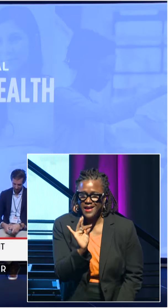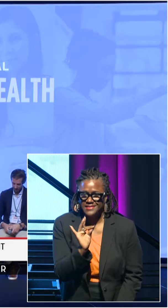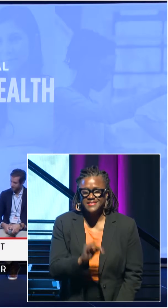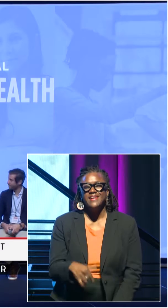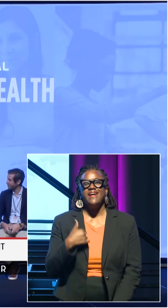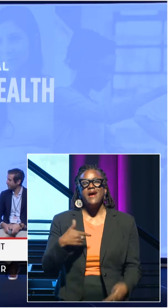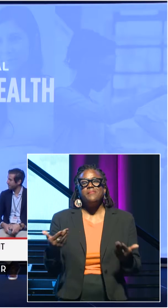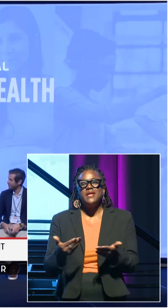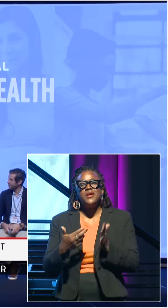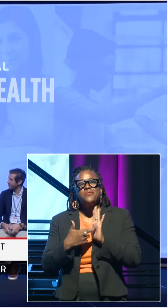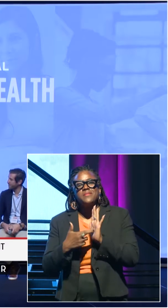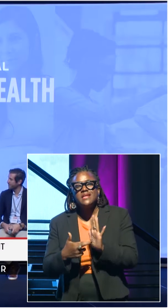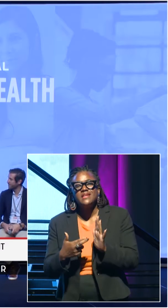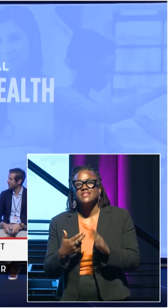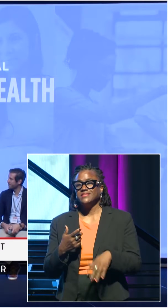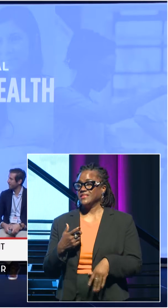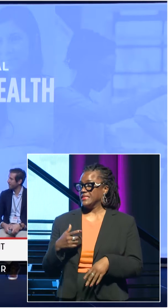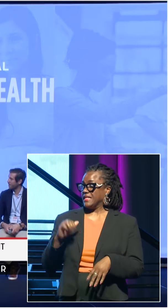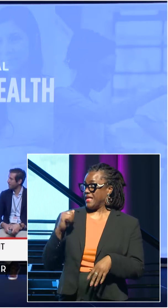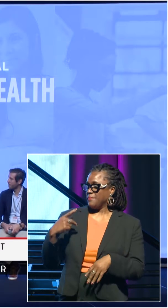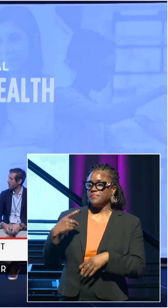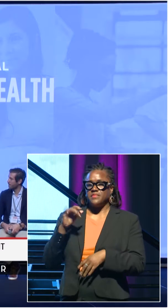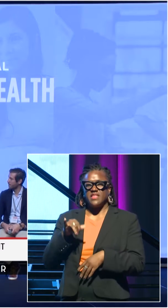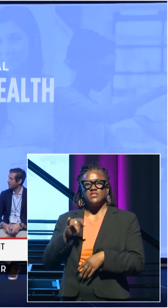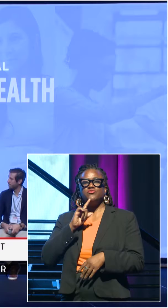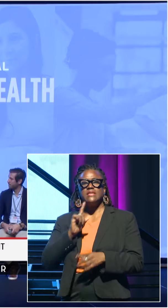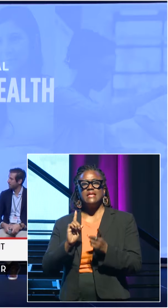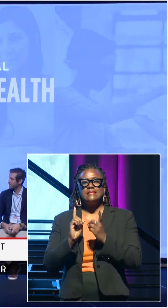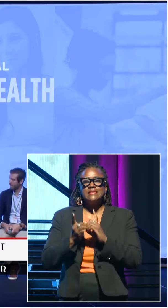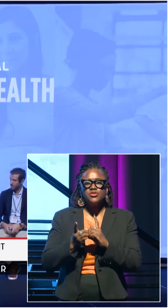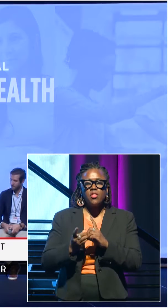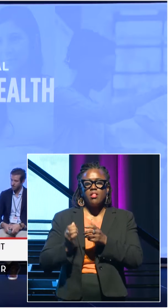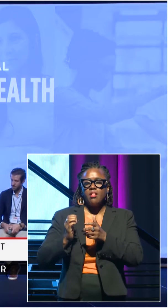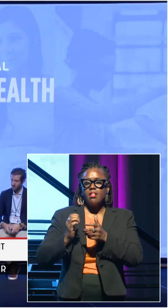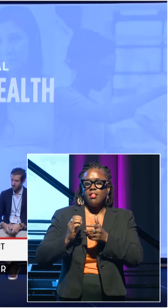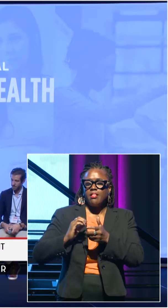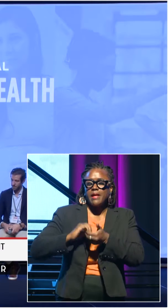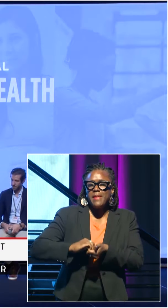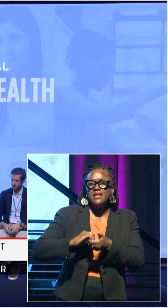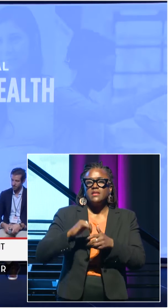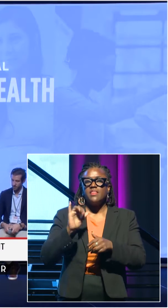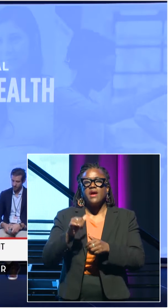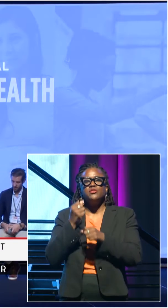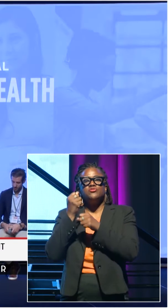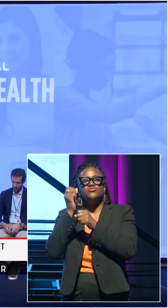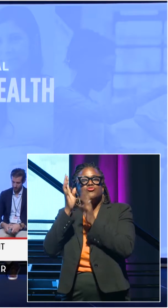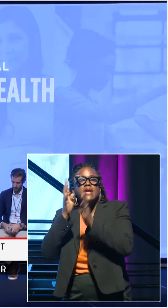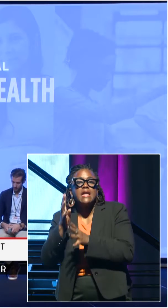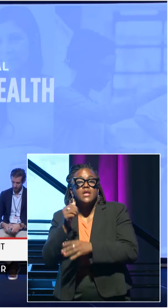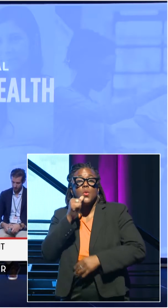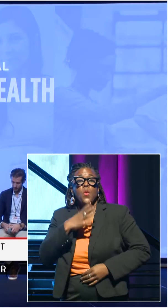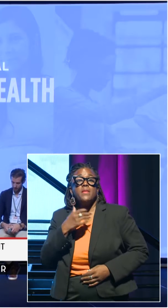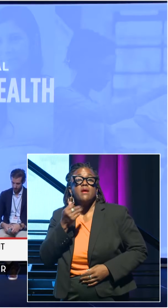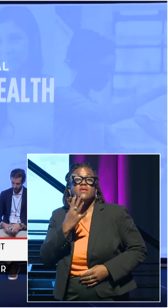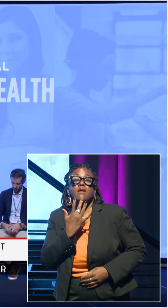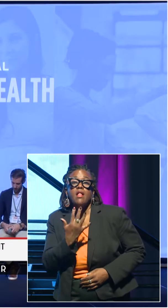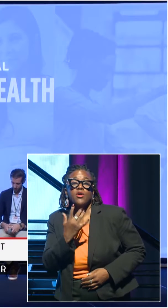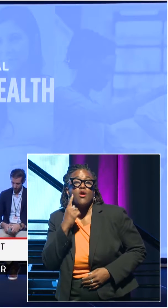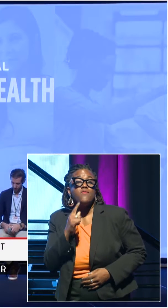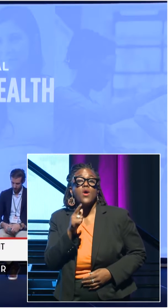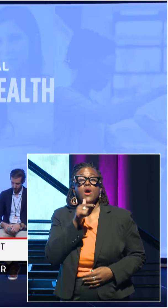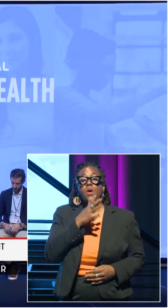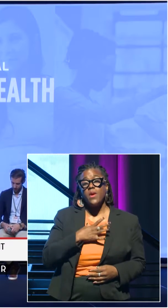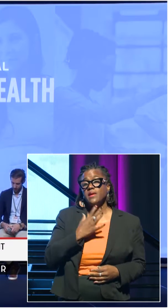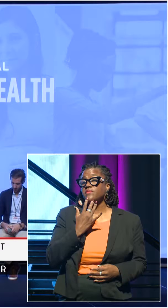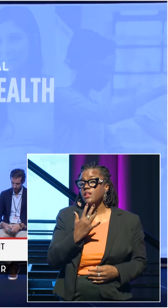I'm here representing Walomi, the app, which is a digital companion for that was created by a woman of color for women of